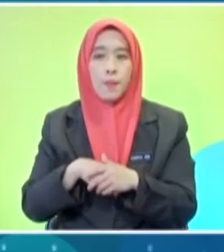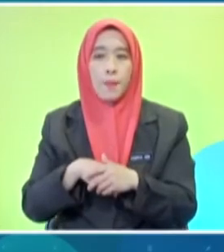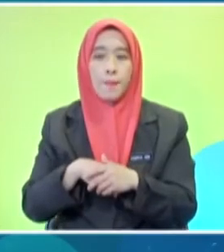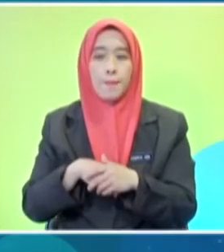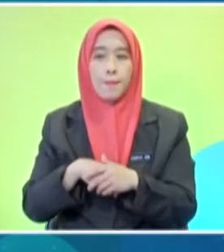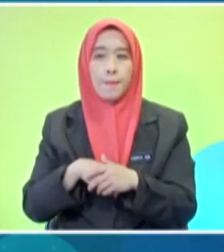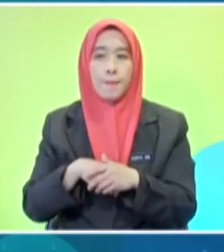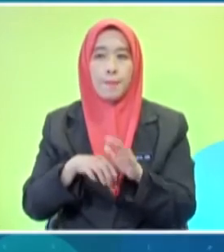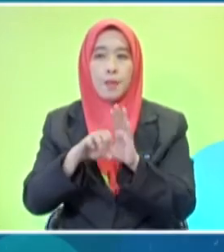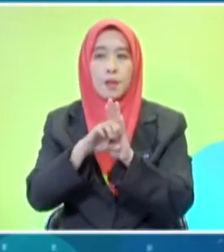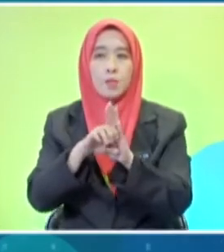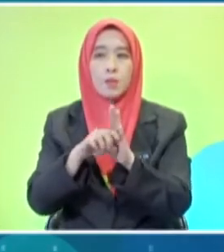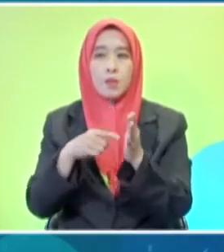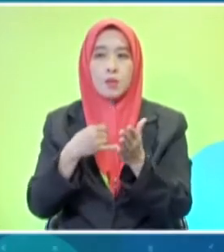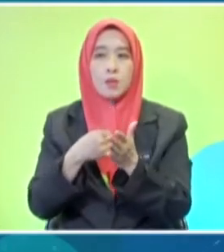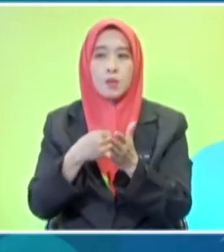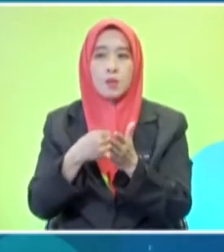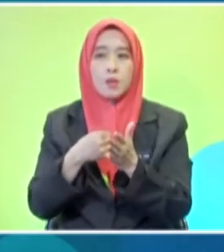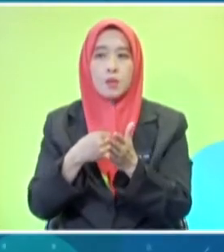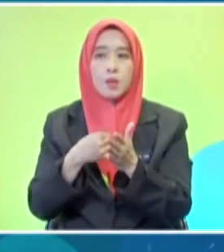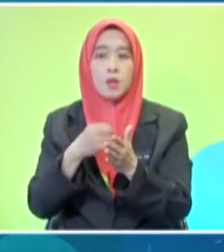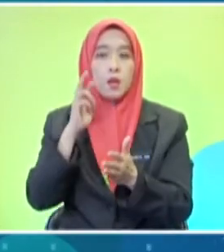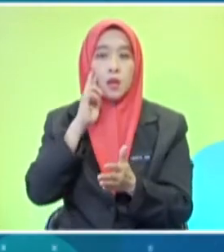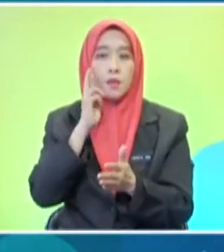The example is Rafflesia.